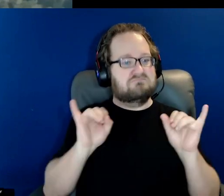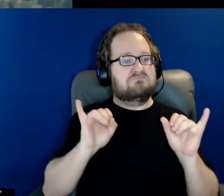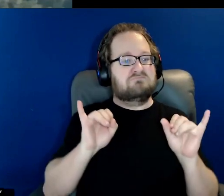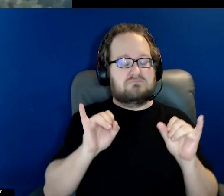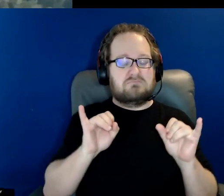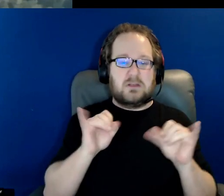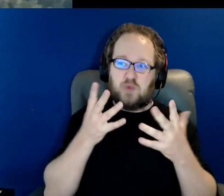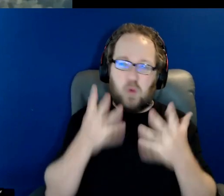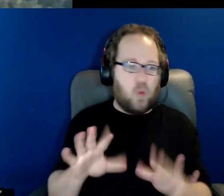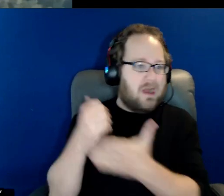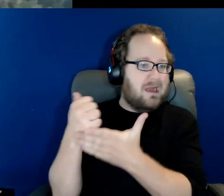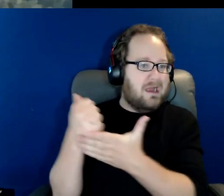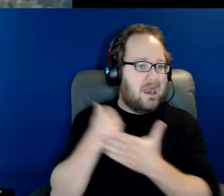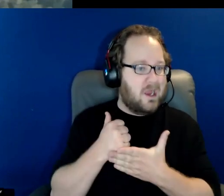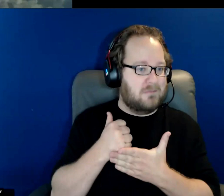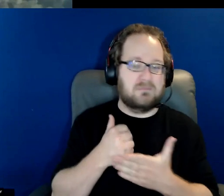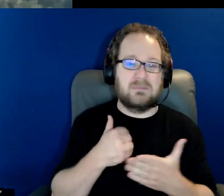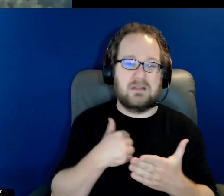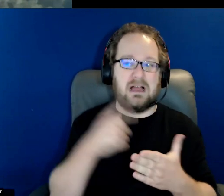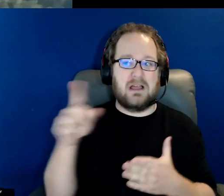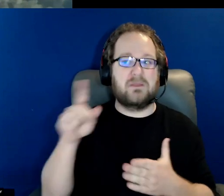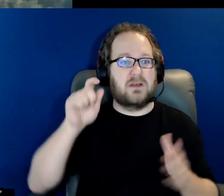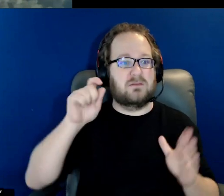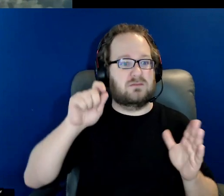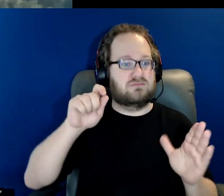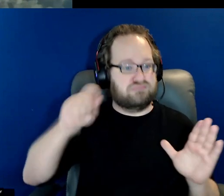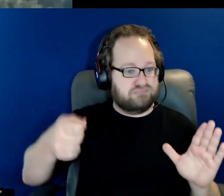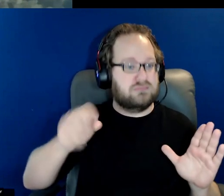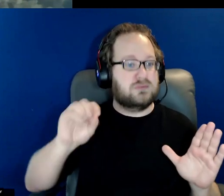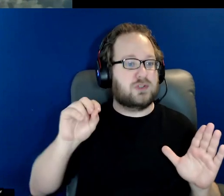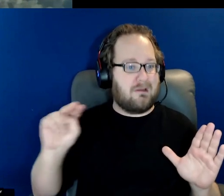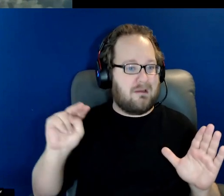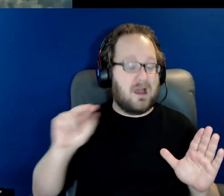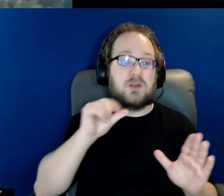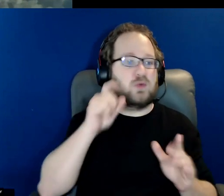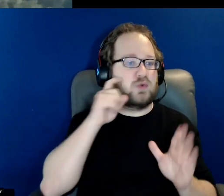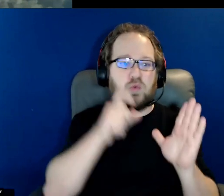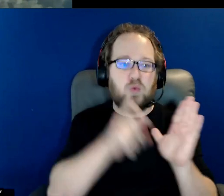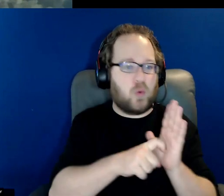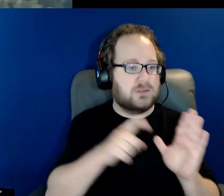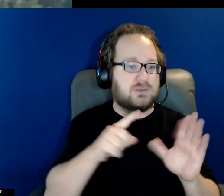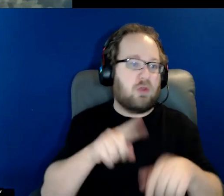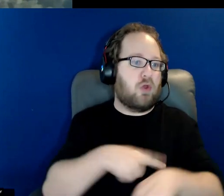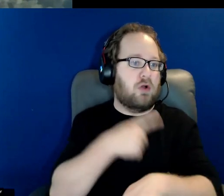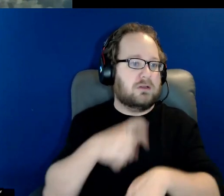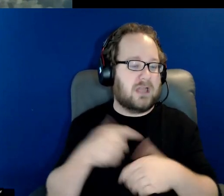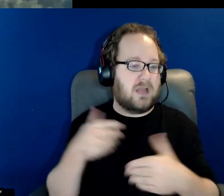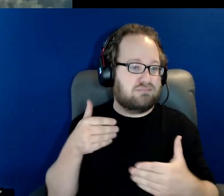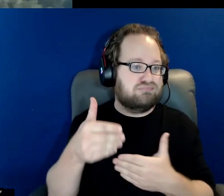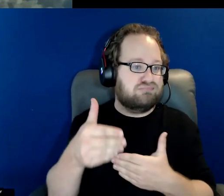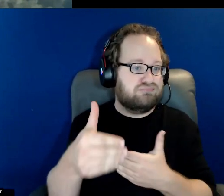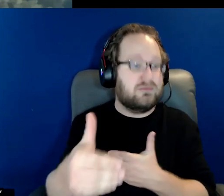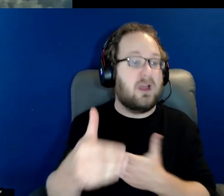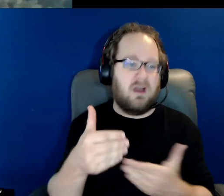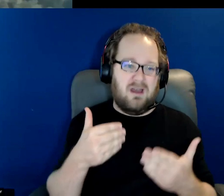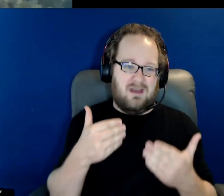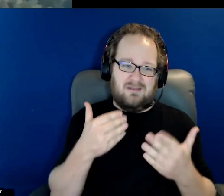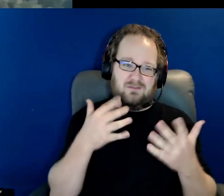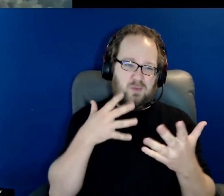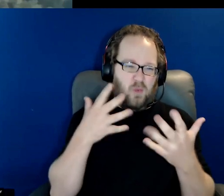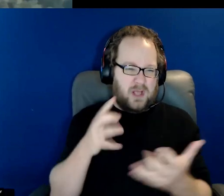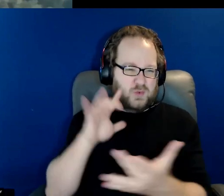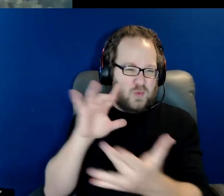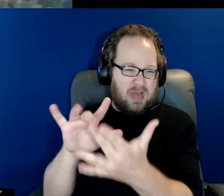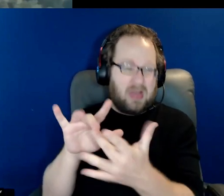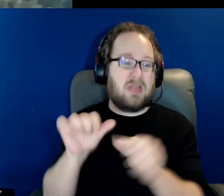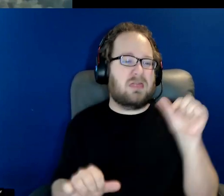before they turn on their air and don't even notice that it's impacting them. So creating that buddy system, and then if needed, get those people transported